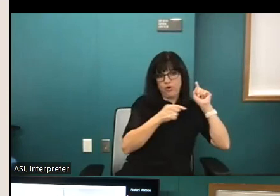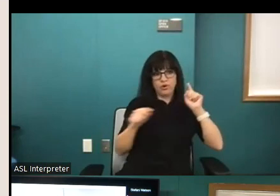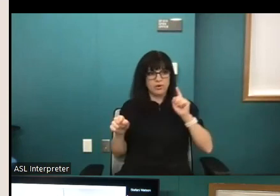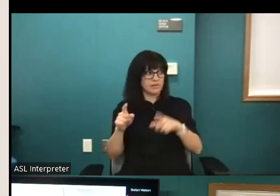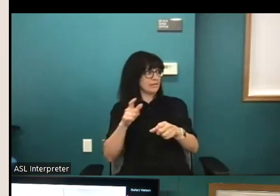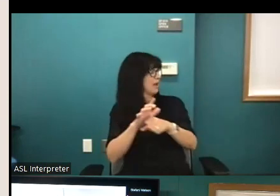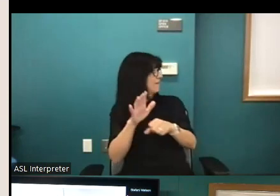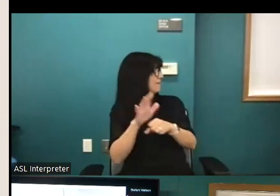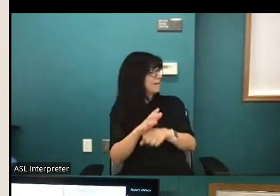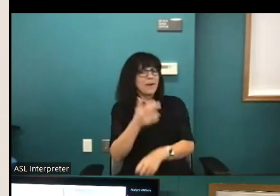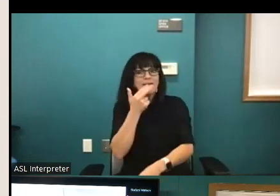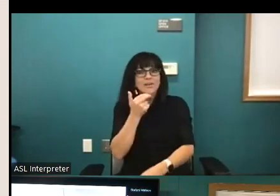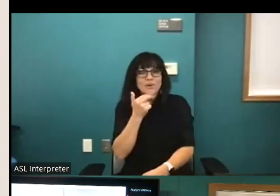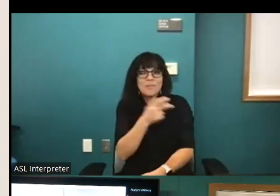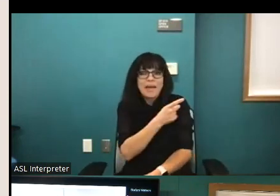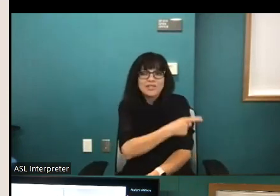is my cute patient.